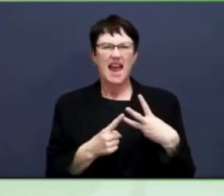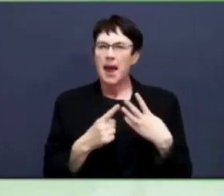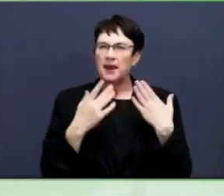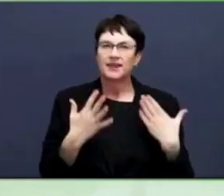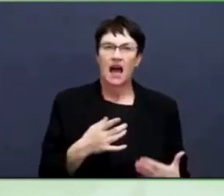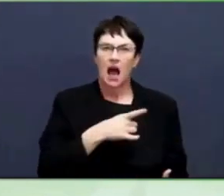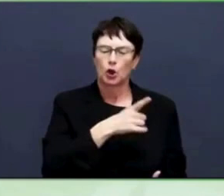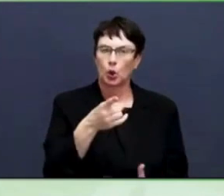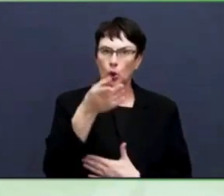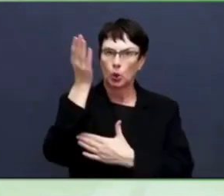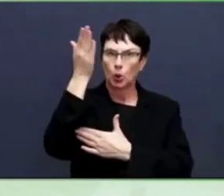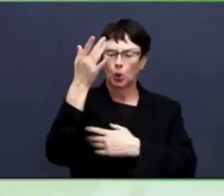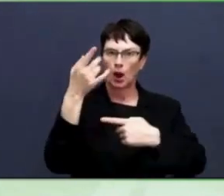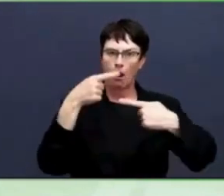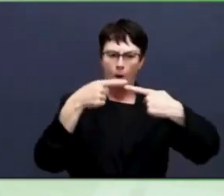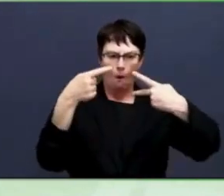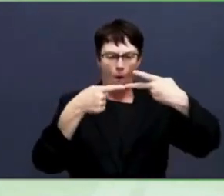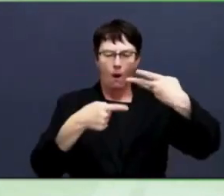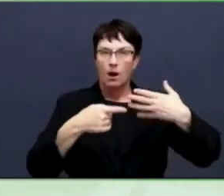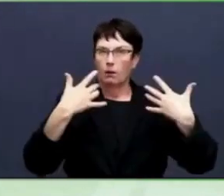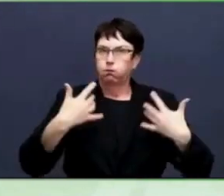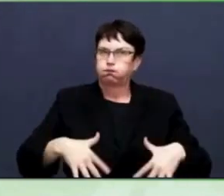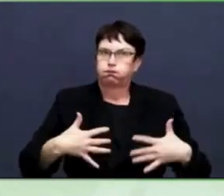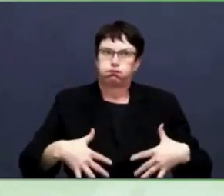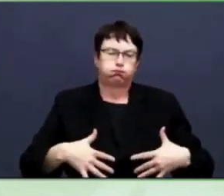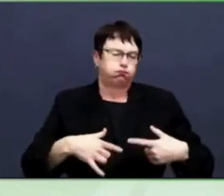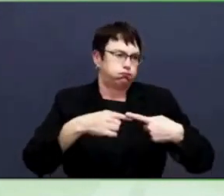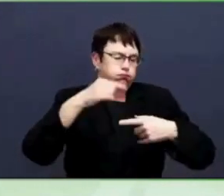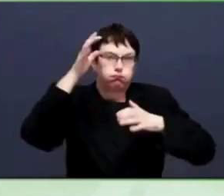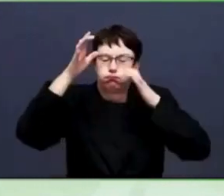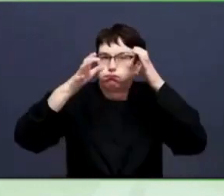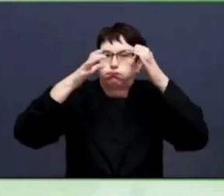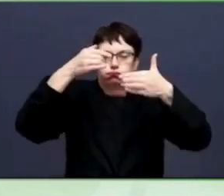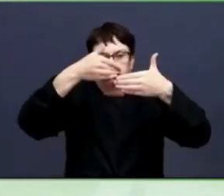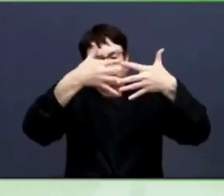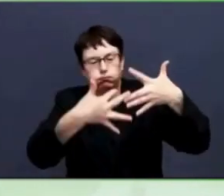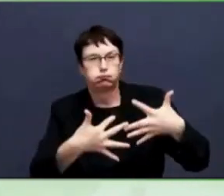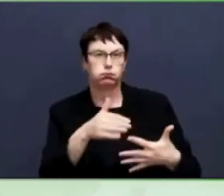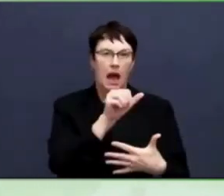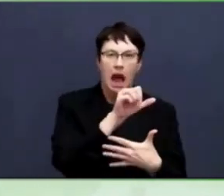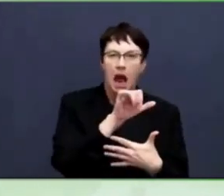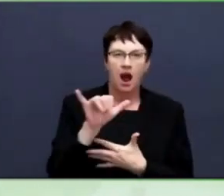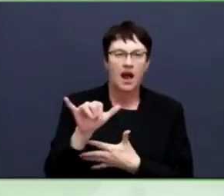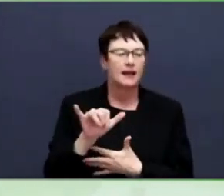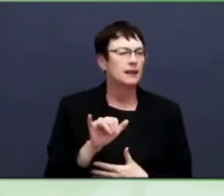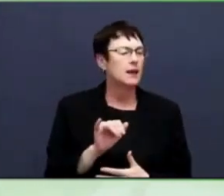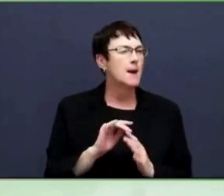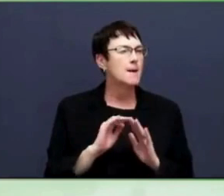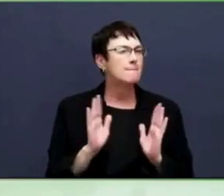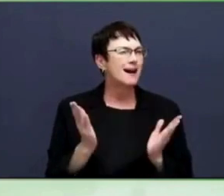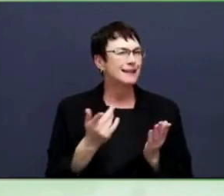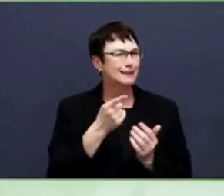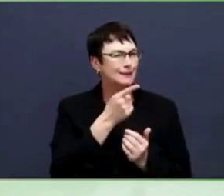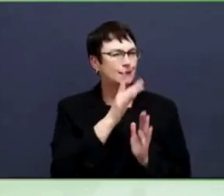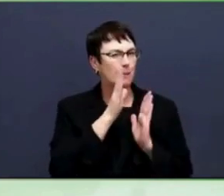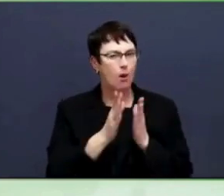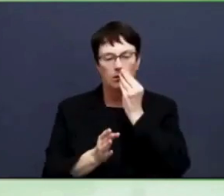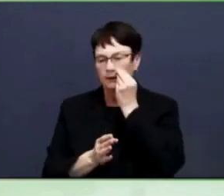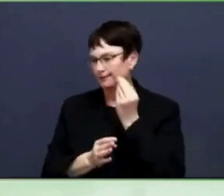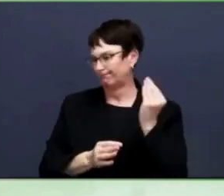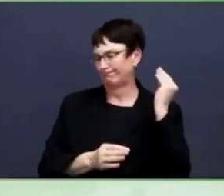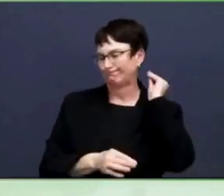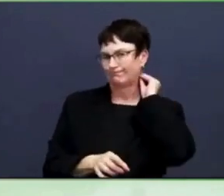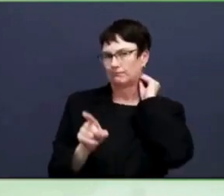navigate the technologically created obstacles they have to get through to get in front of the recruiters